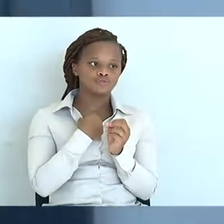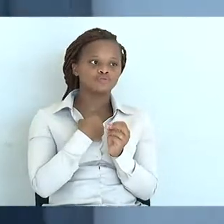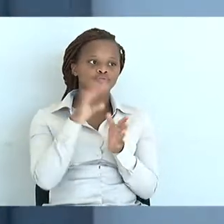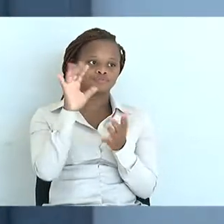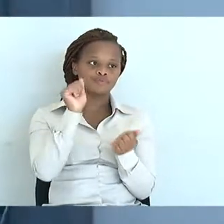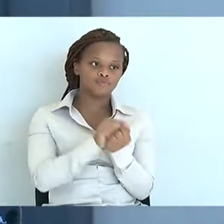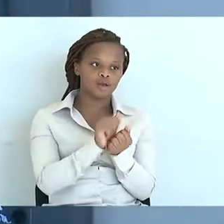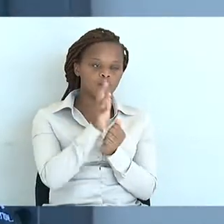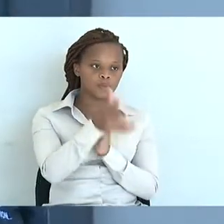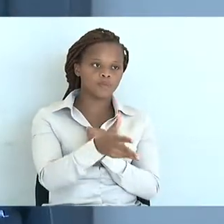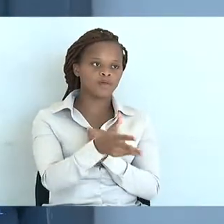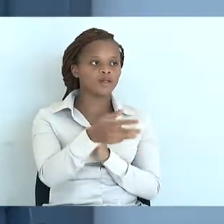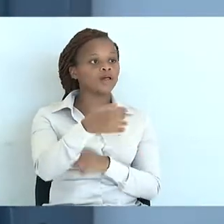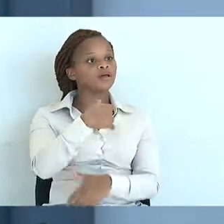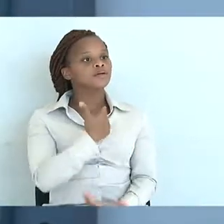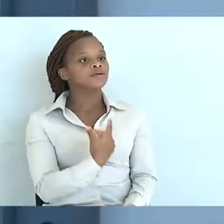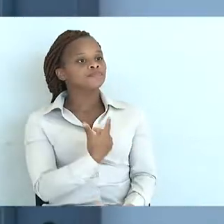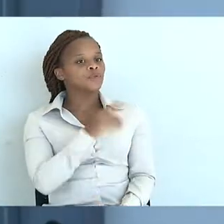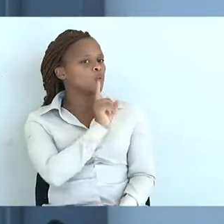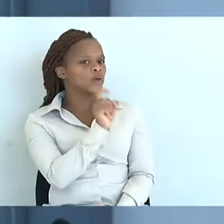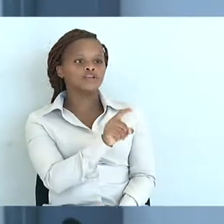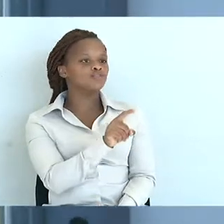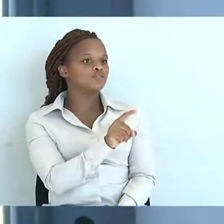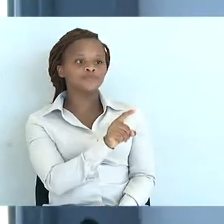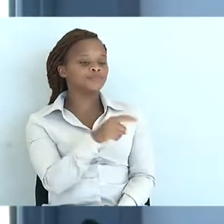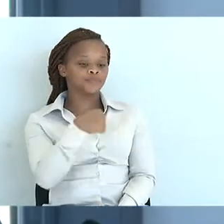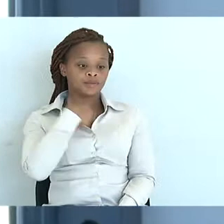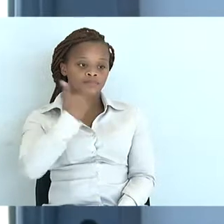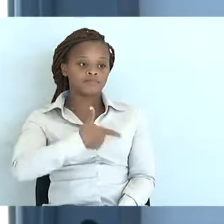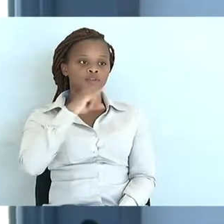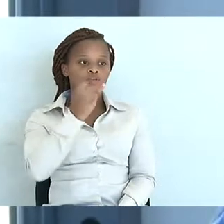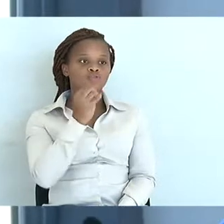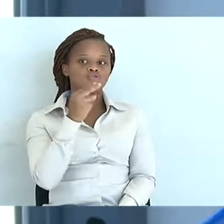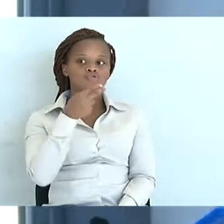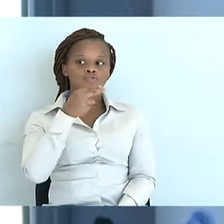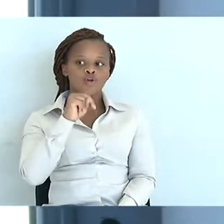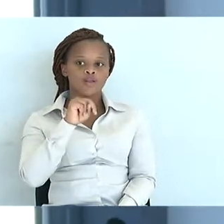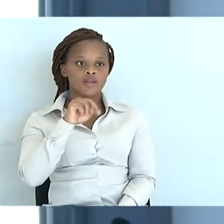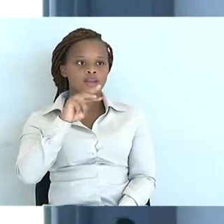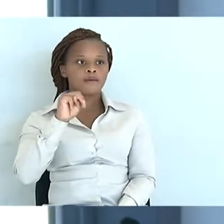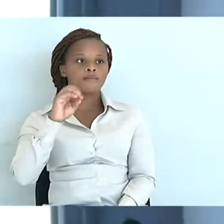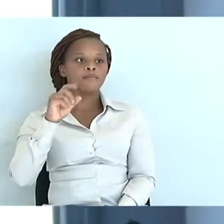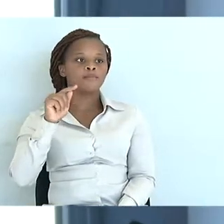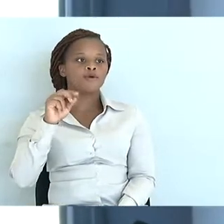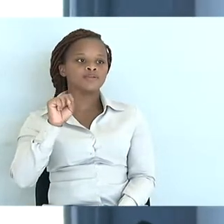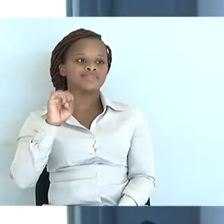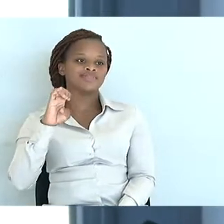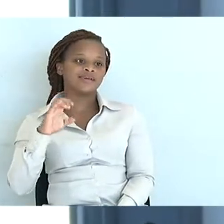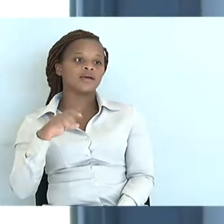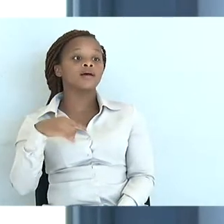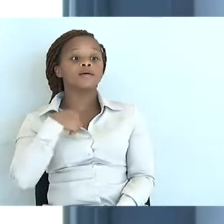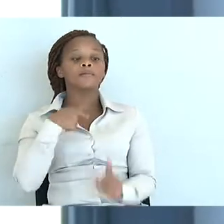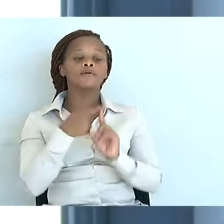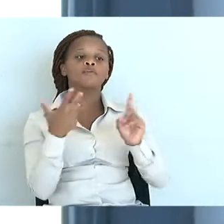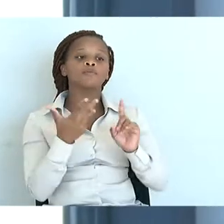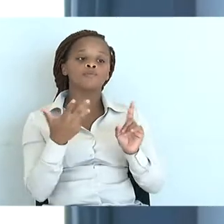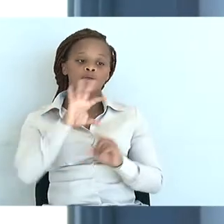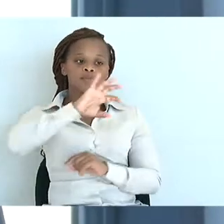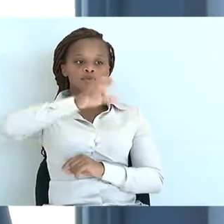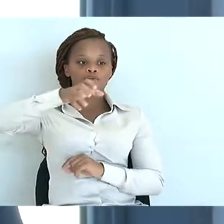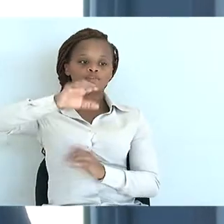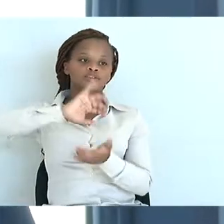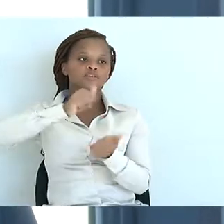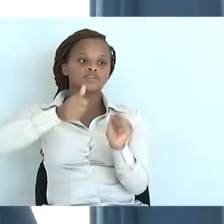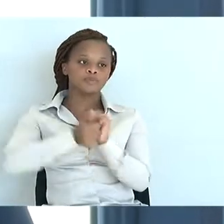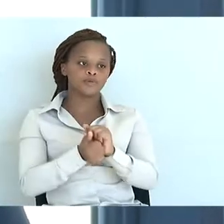one speaking is John Mota, Provincial Sports Confederation, and